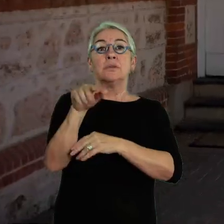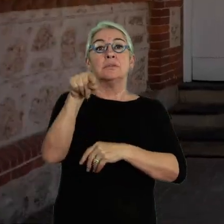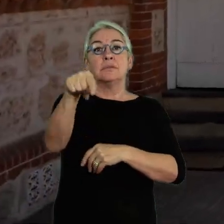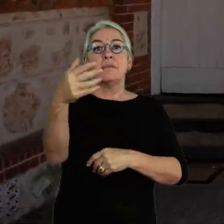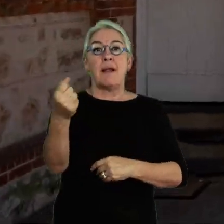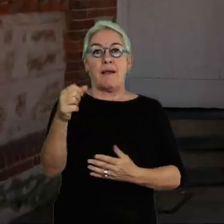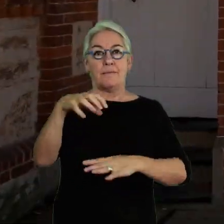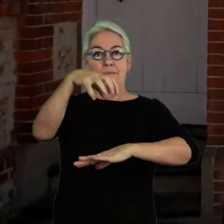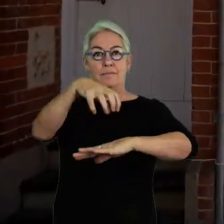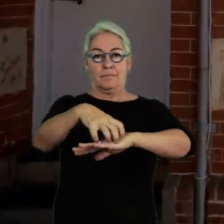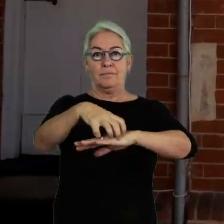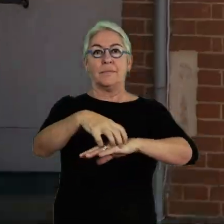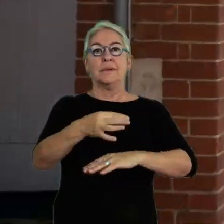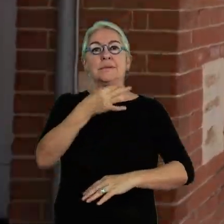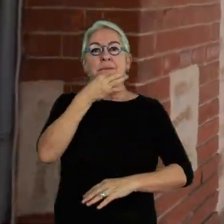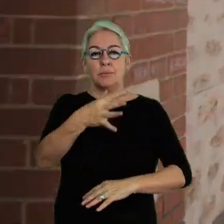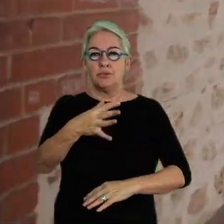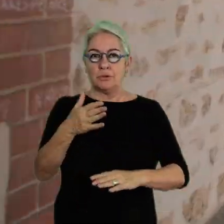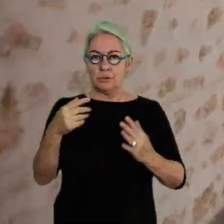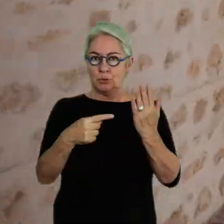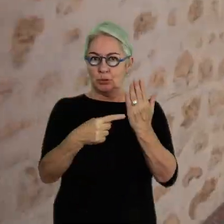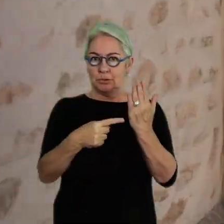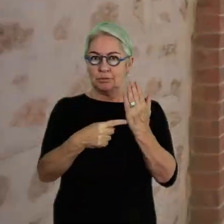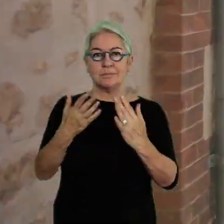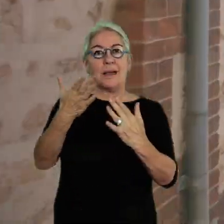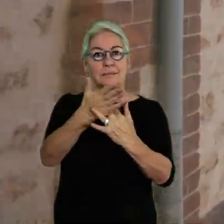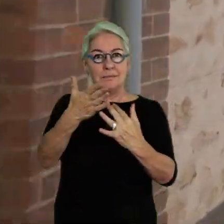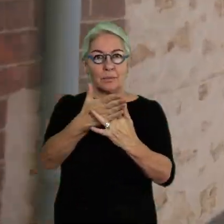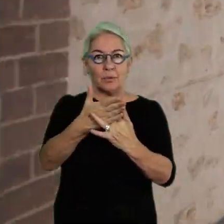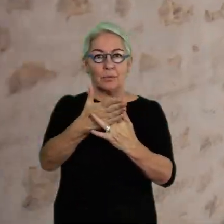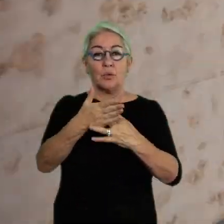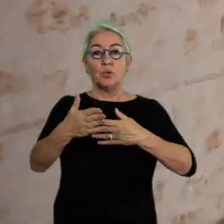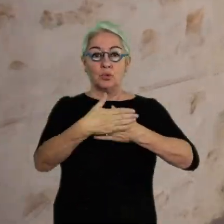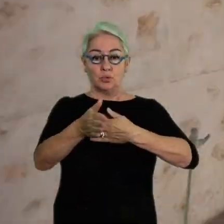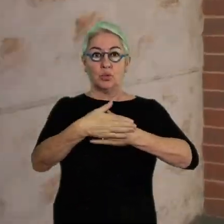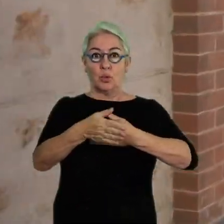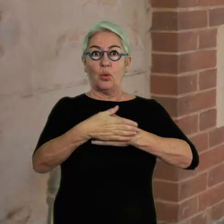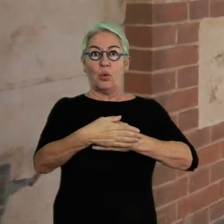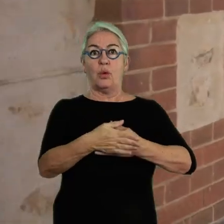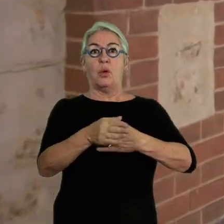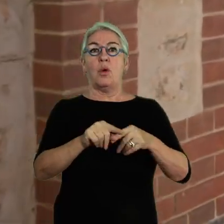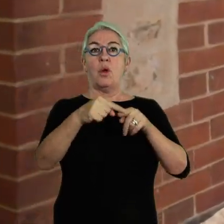Outside the arch will be an accessible portaloo. It faces the stadium side as there is a curb cut in the path.